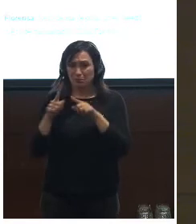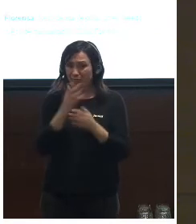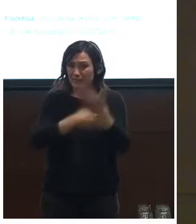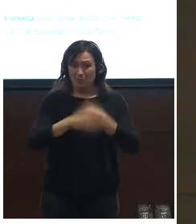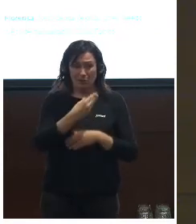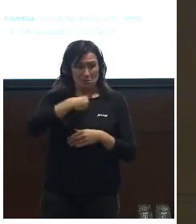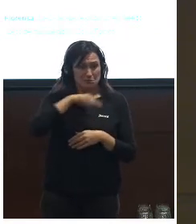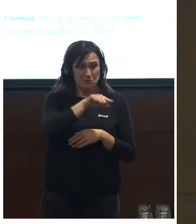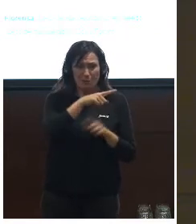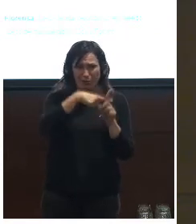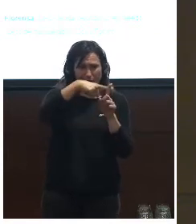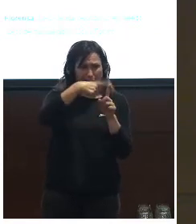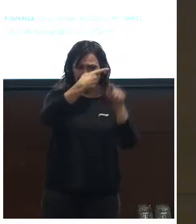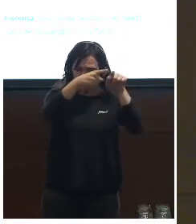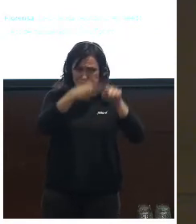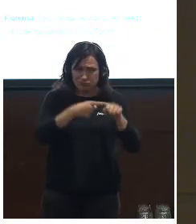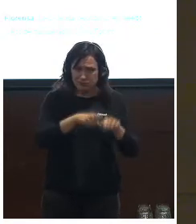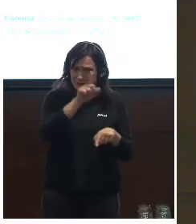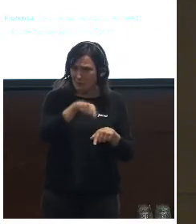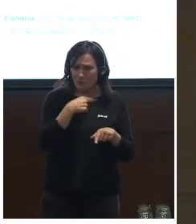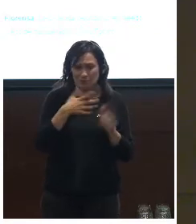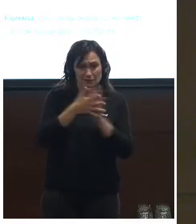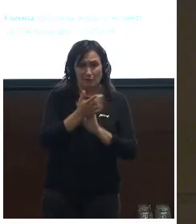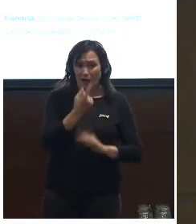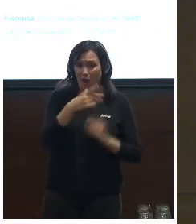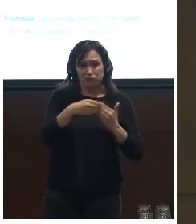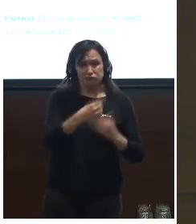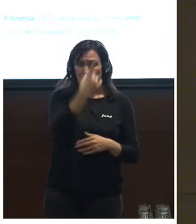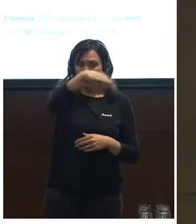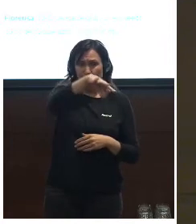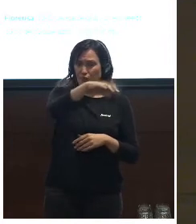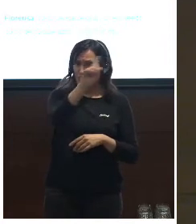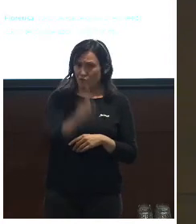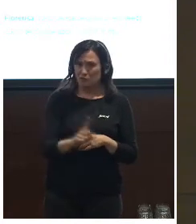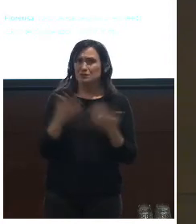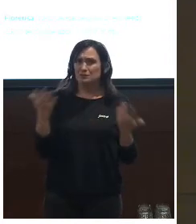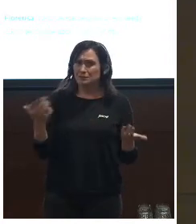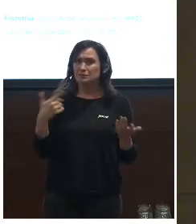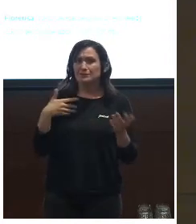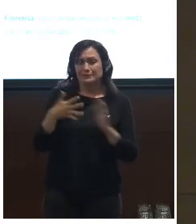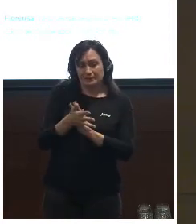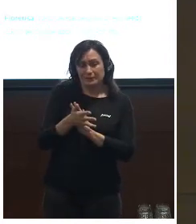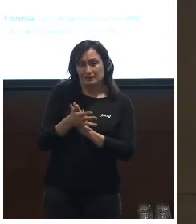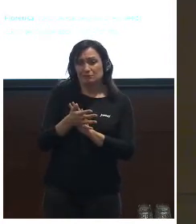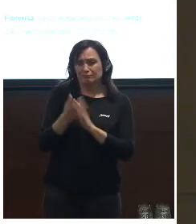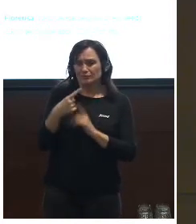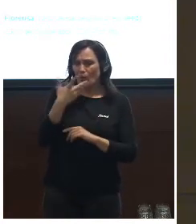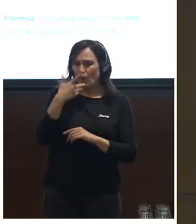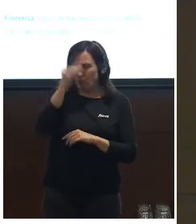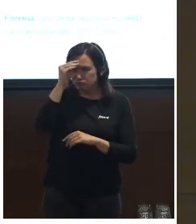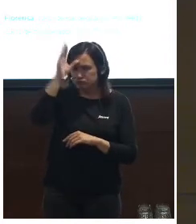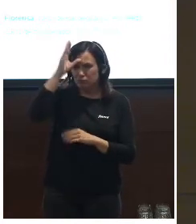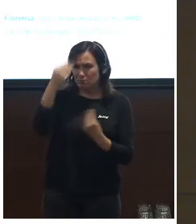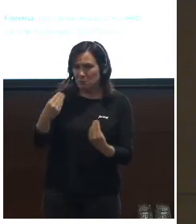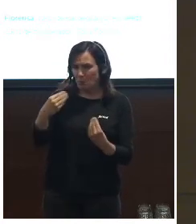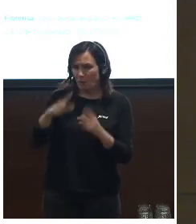So our knowledge needs to be high to serve them, and we have to share that. So that one and one is three, I think